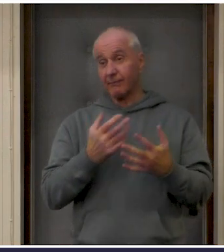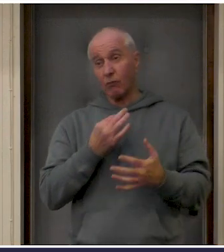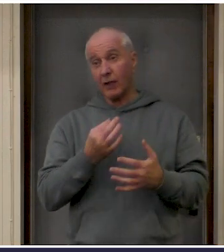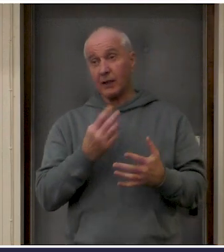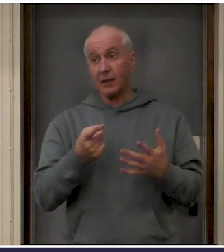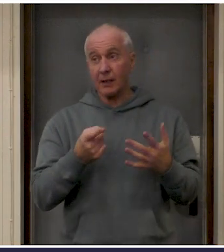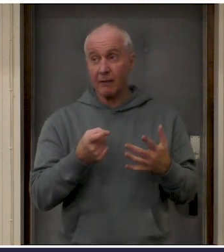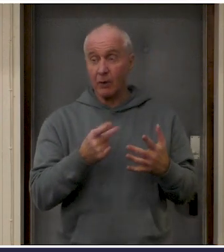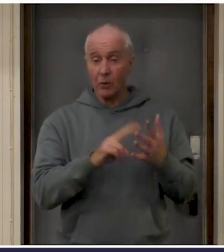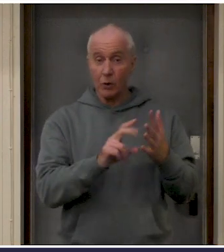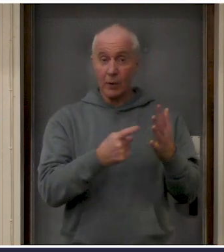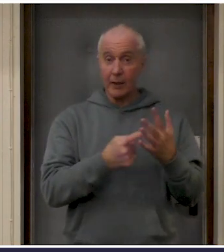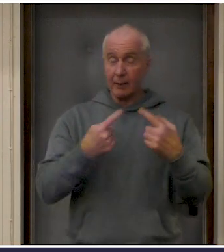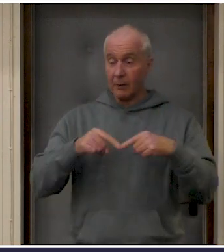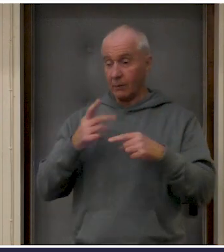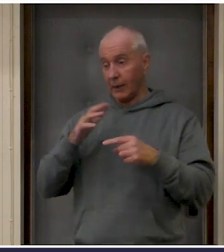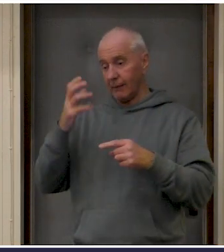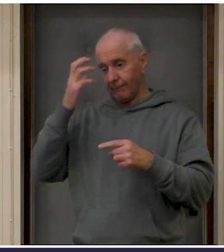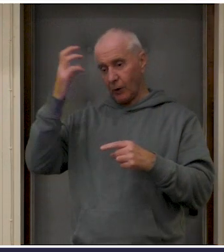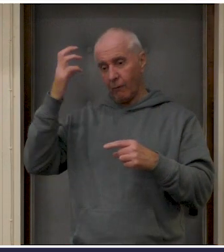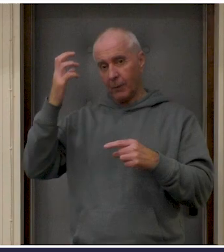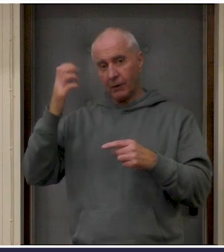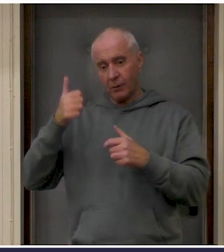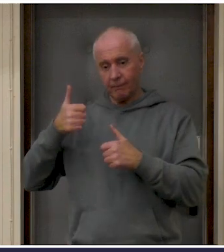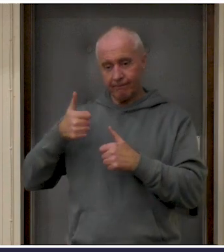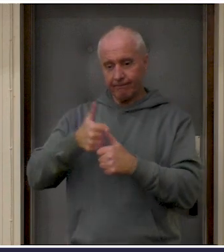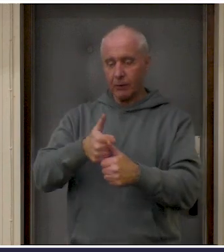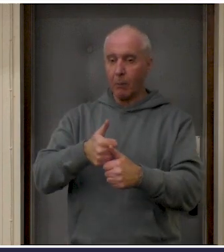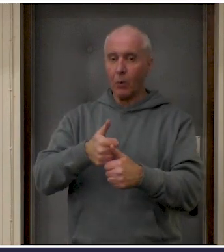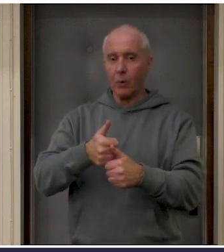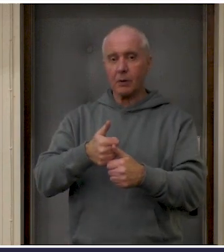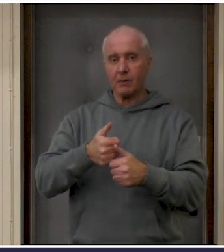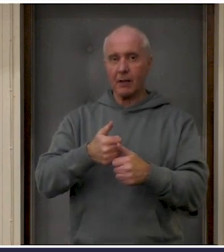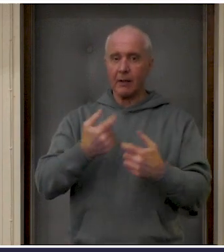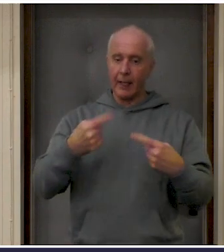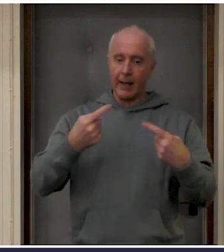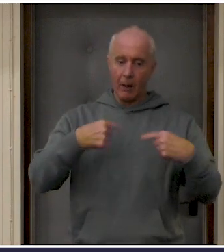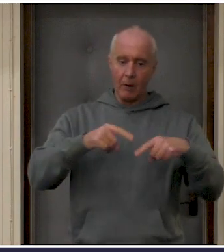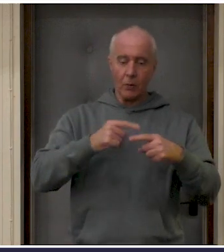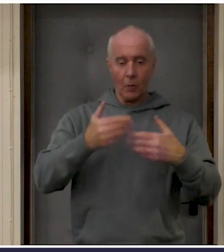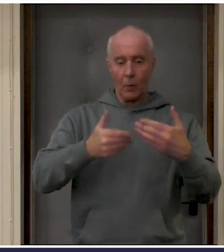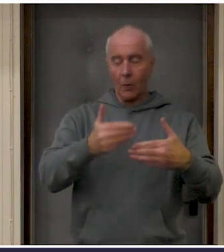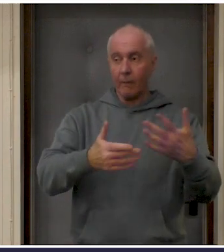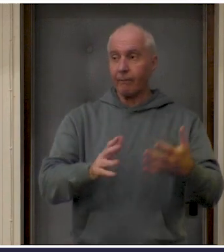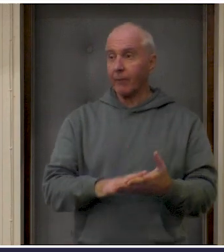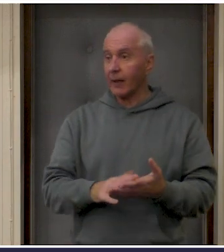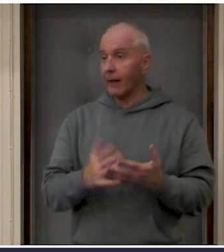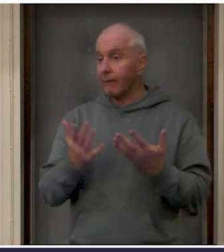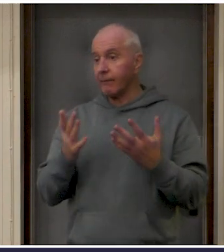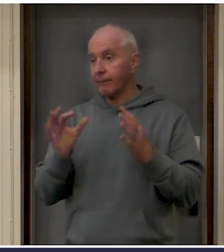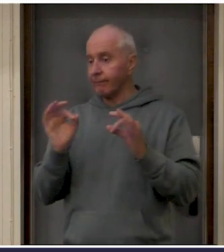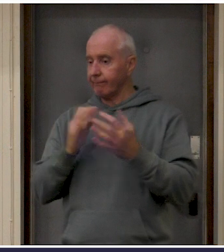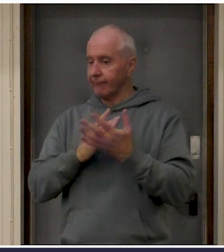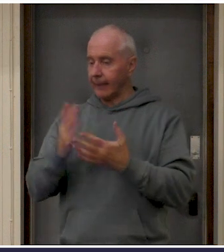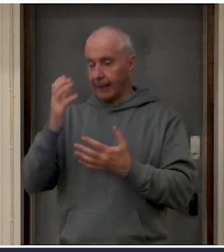needs government support, especially in the early days, to deploy it. And then if you don't have that clear government